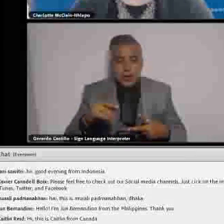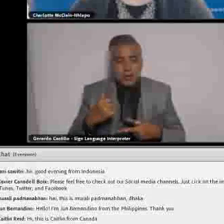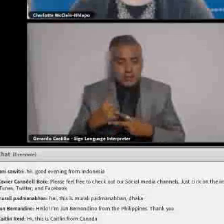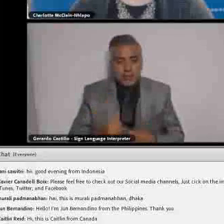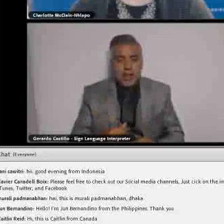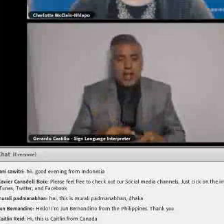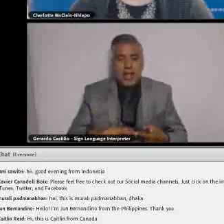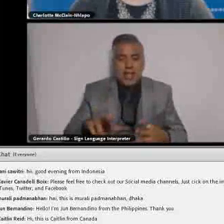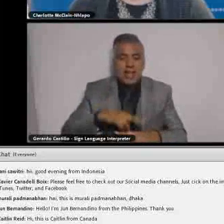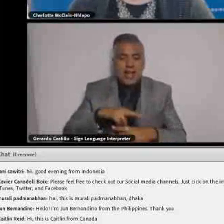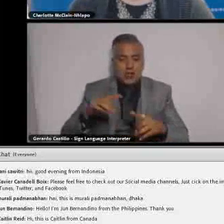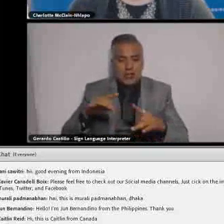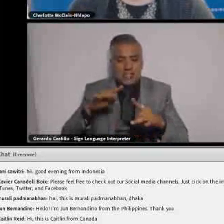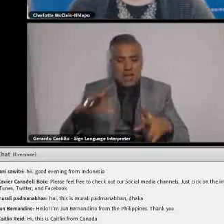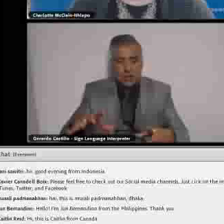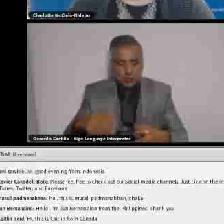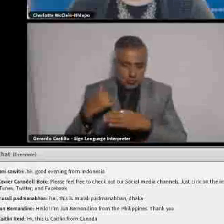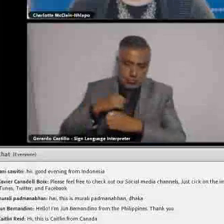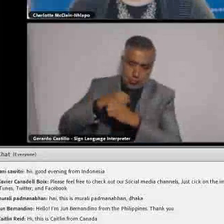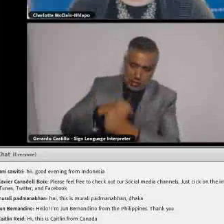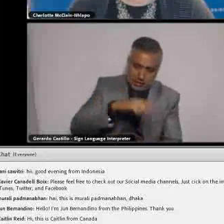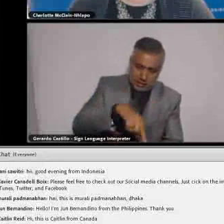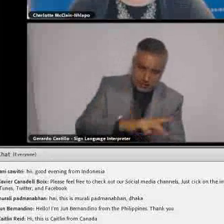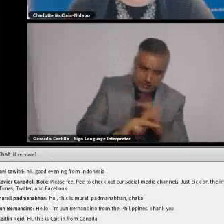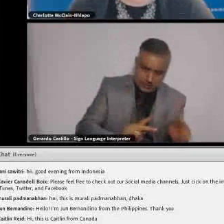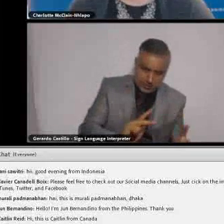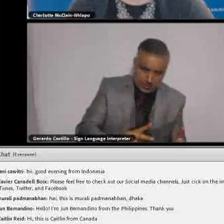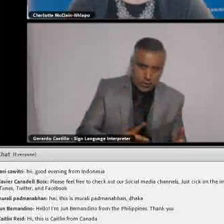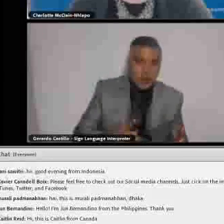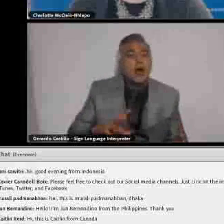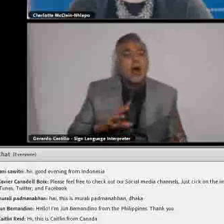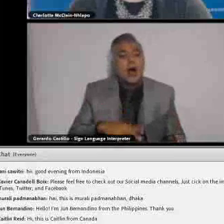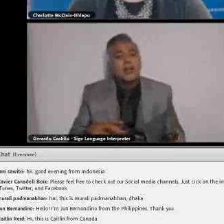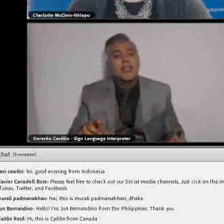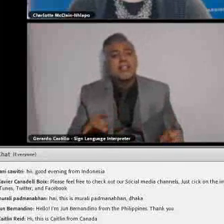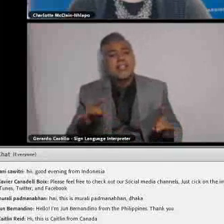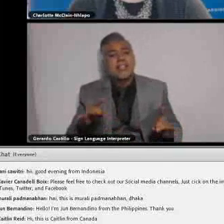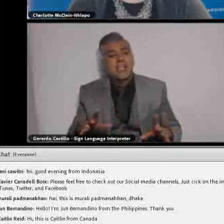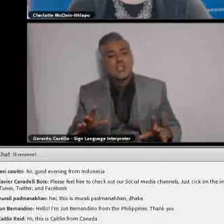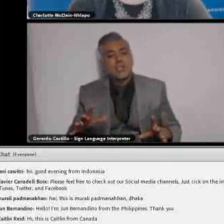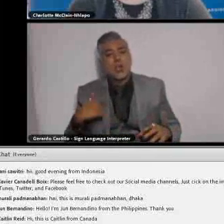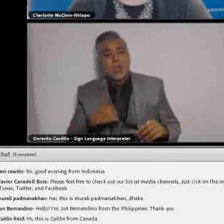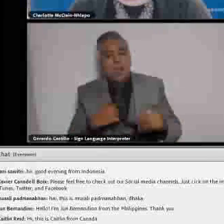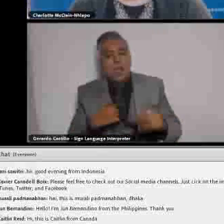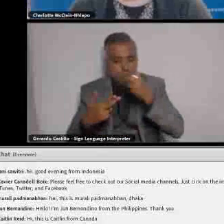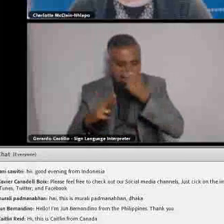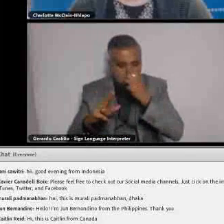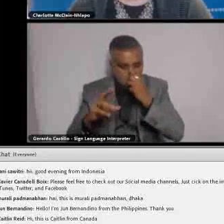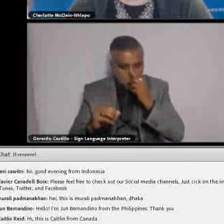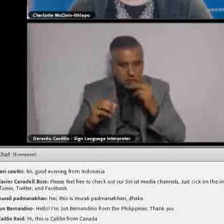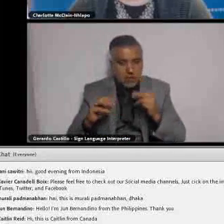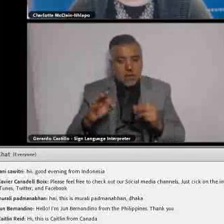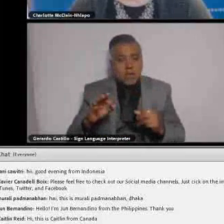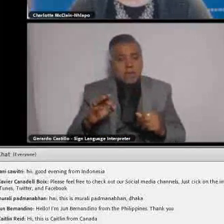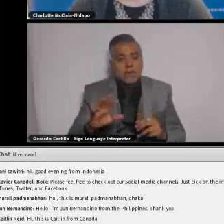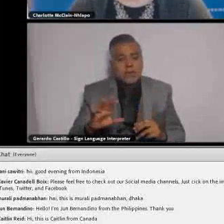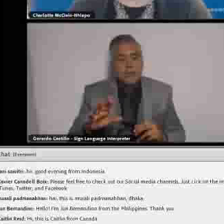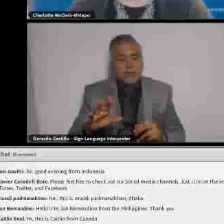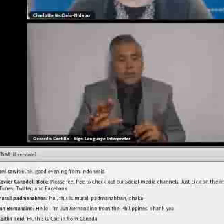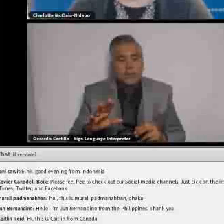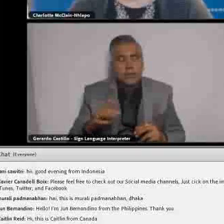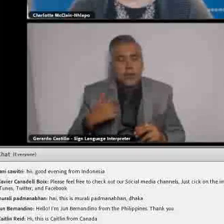disasters. On the disaster risk management side, we had last year the Hyogo Framework of Action, sorry, not the Hyogo Framework, the